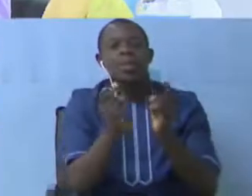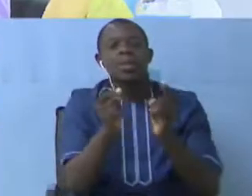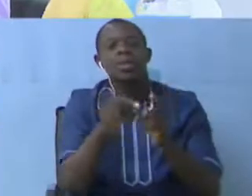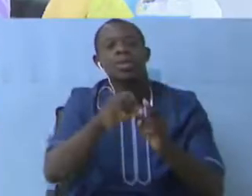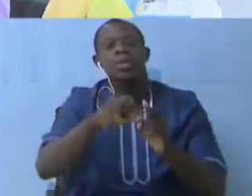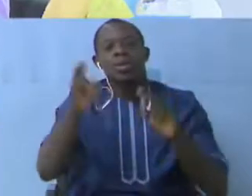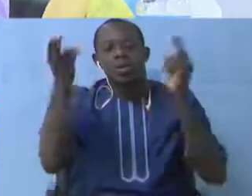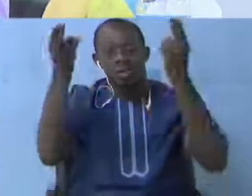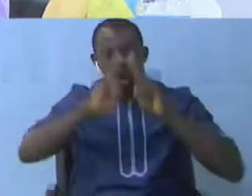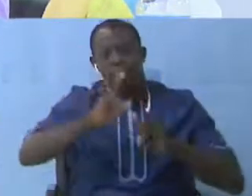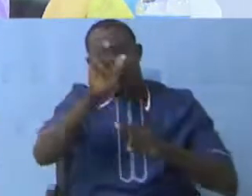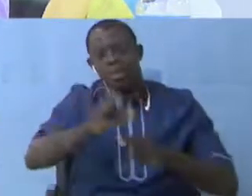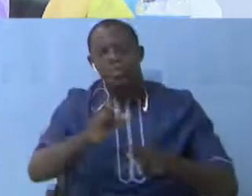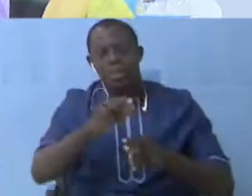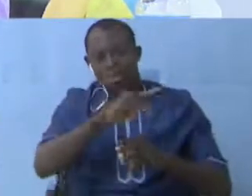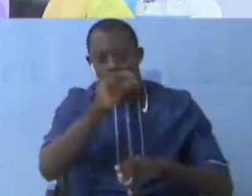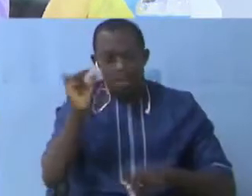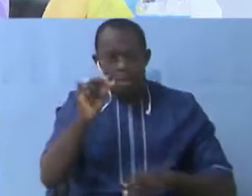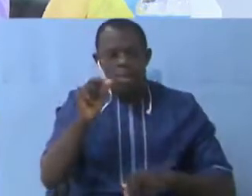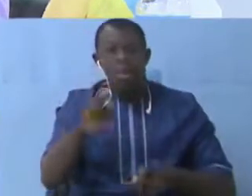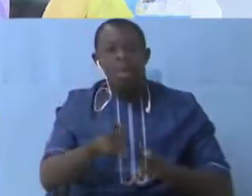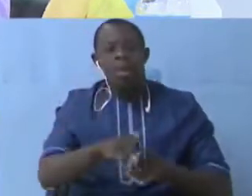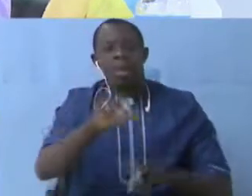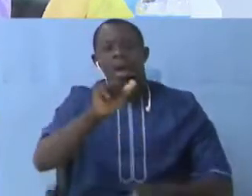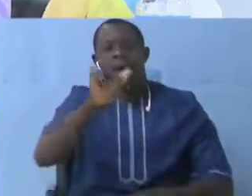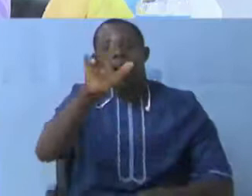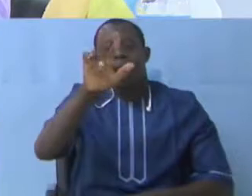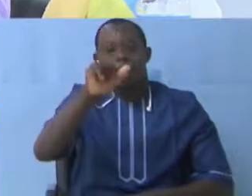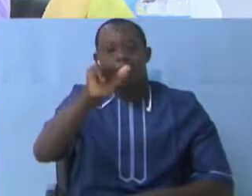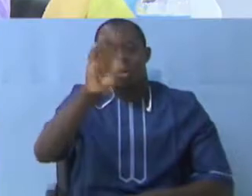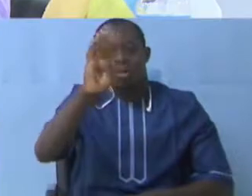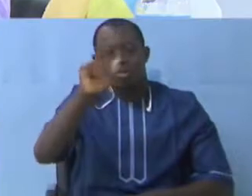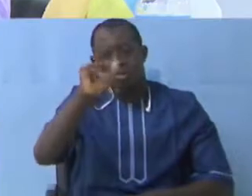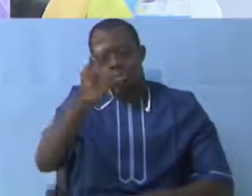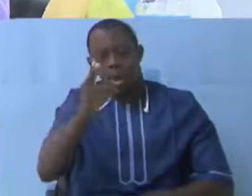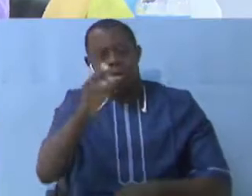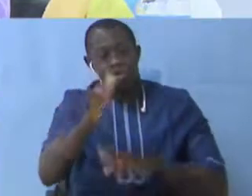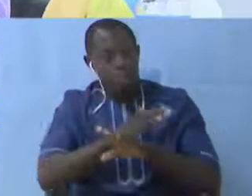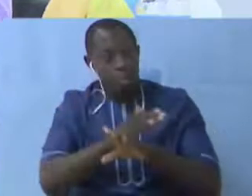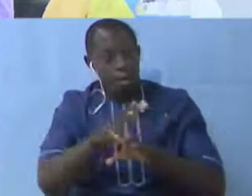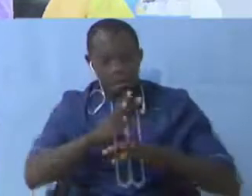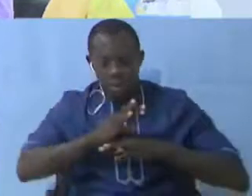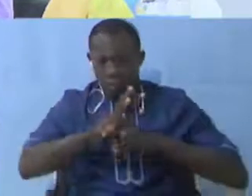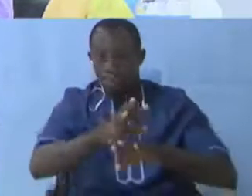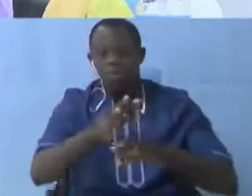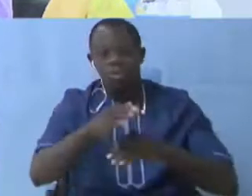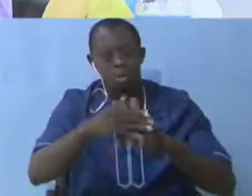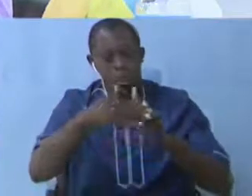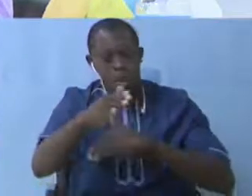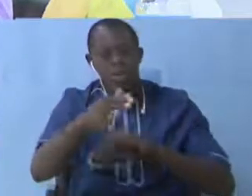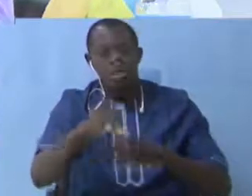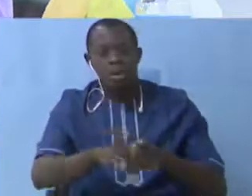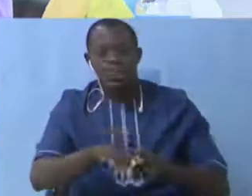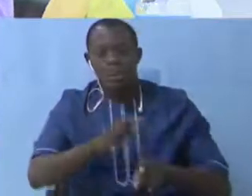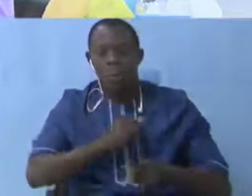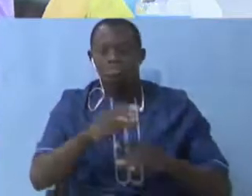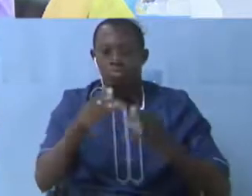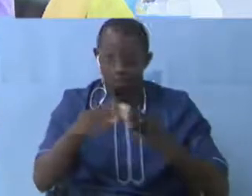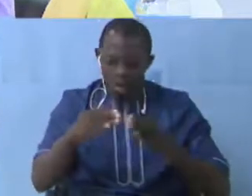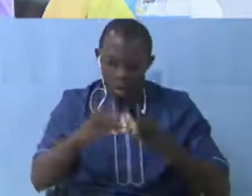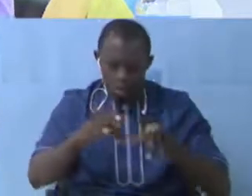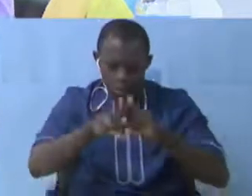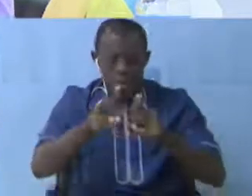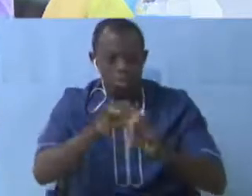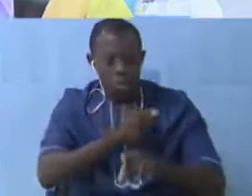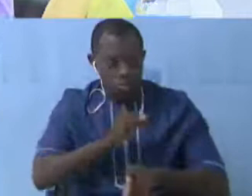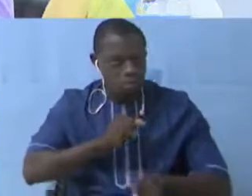Awaba. Yeah, she was. It was very interesting because she was all with us at the Kairaba for the session, so